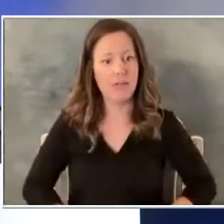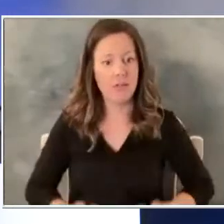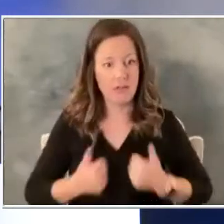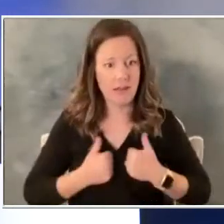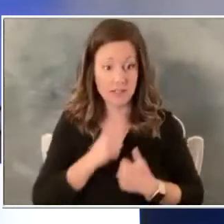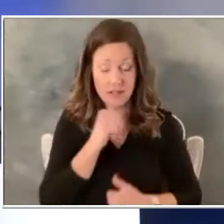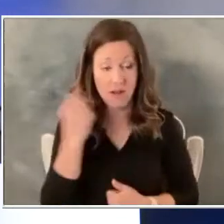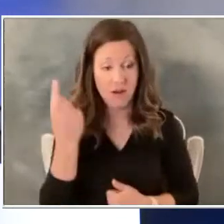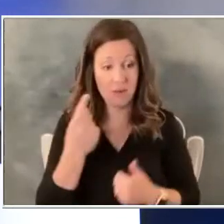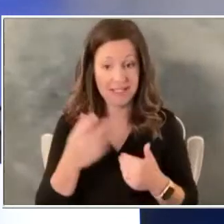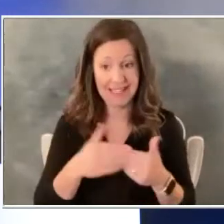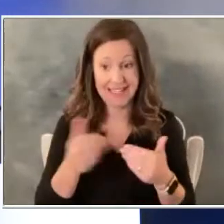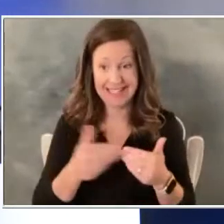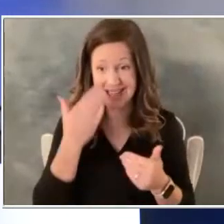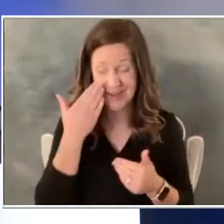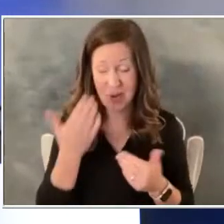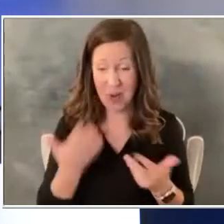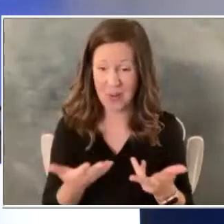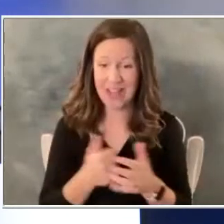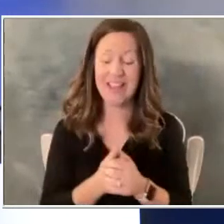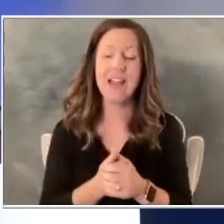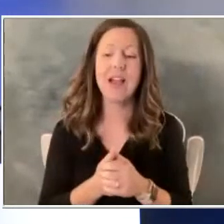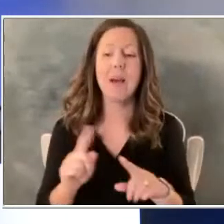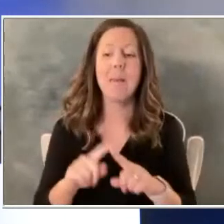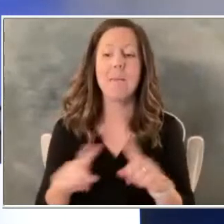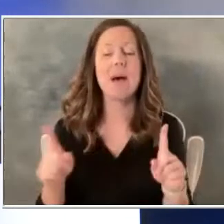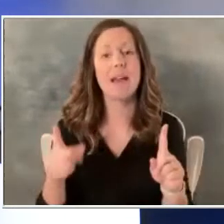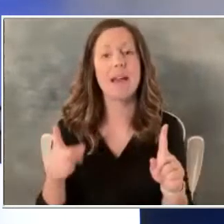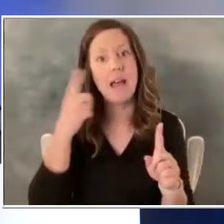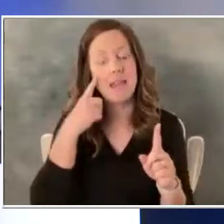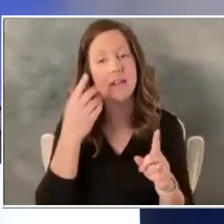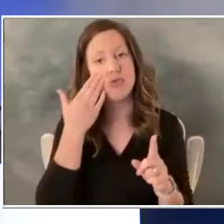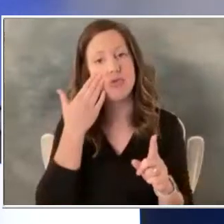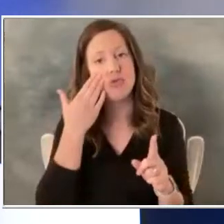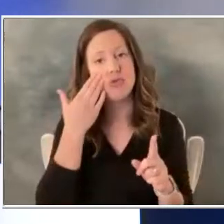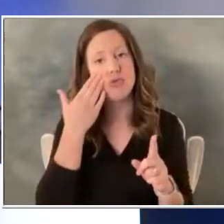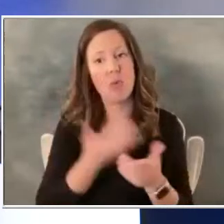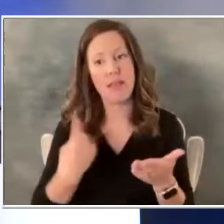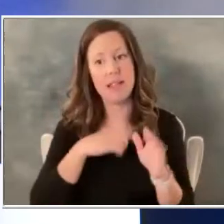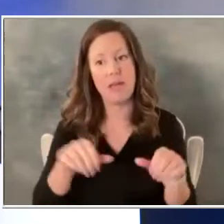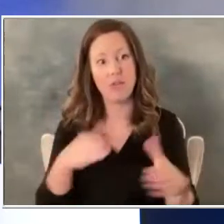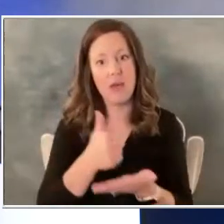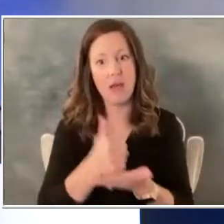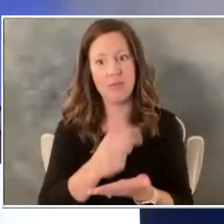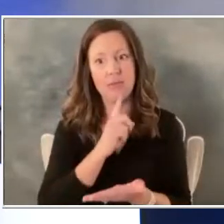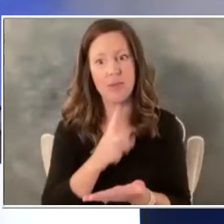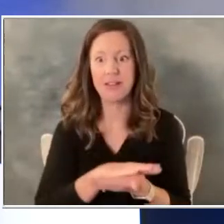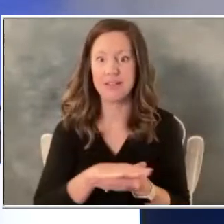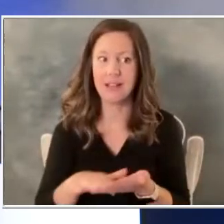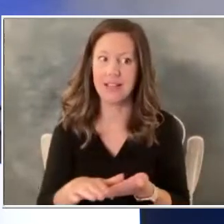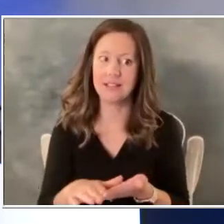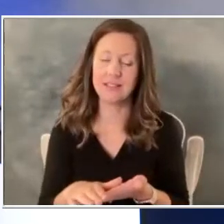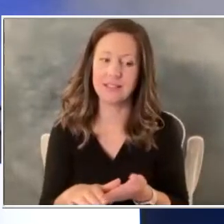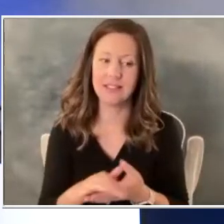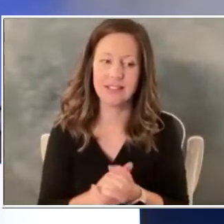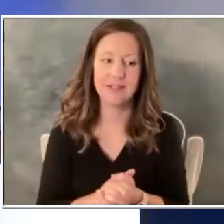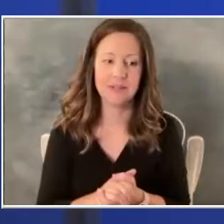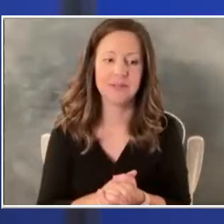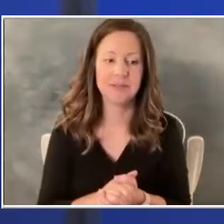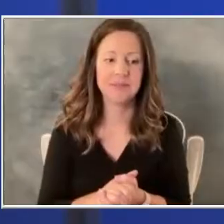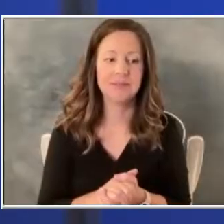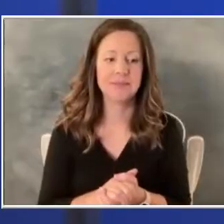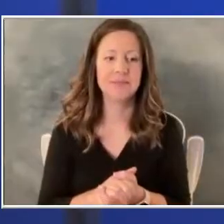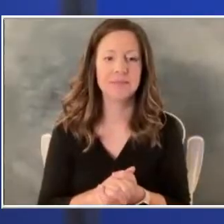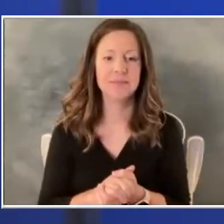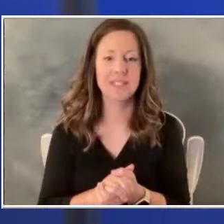Things get away from us, but I think to know that there's things that we can do to kind of take that control back is nice. Right. Probably the behavioral thing is the